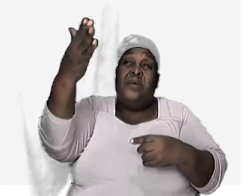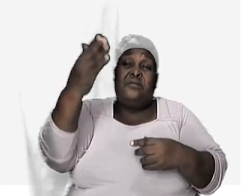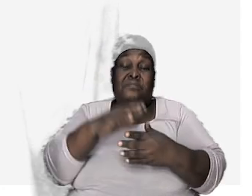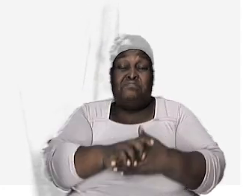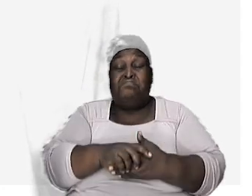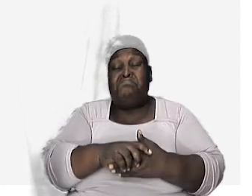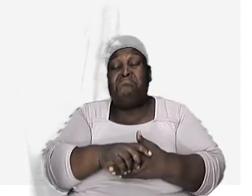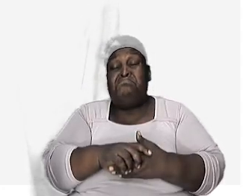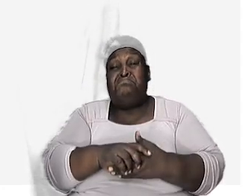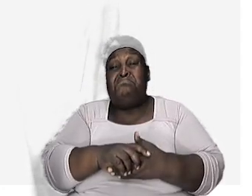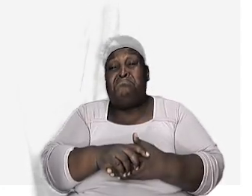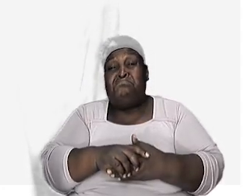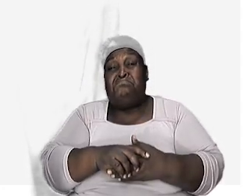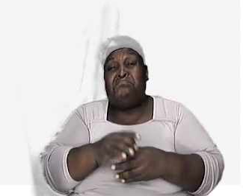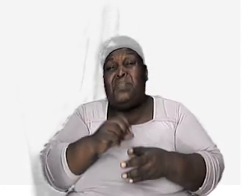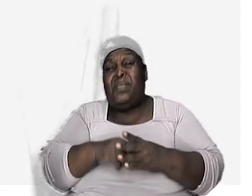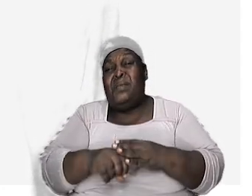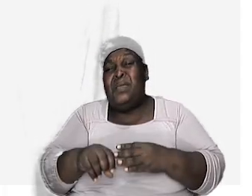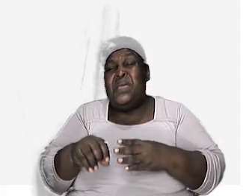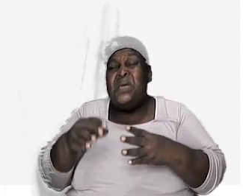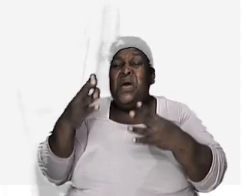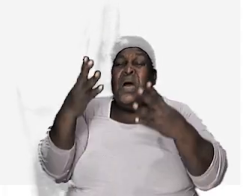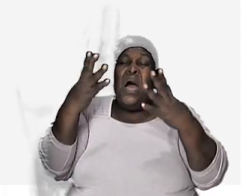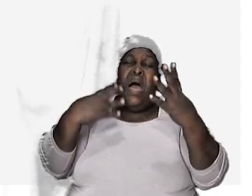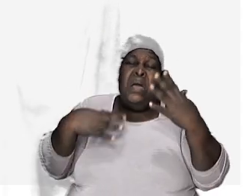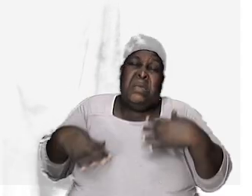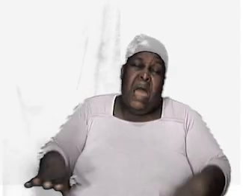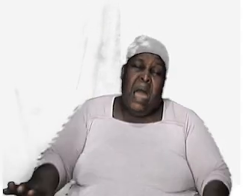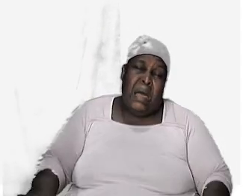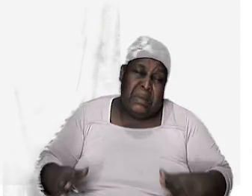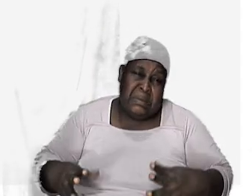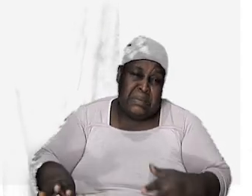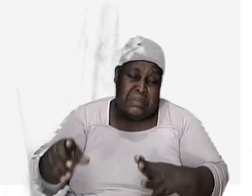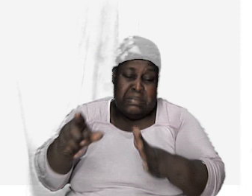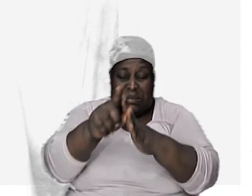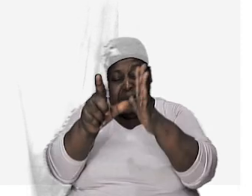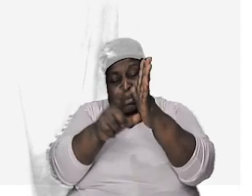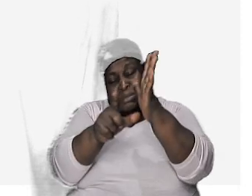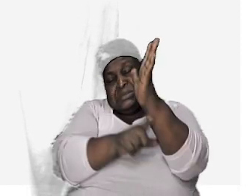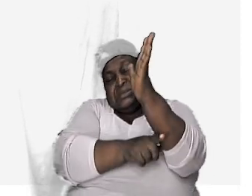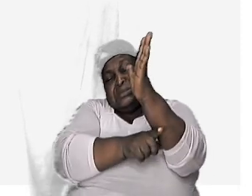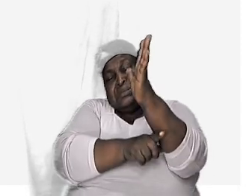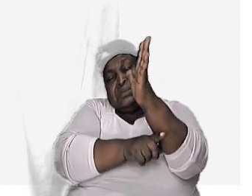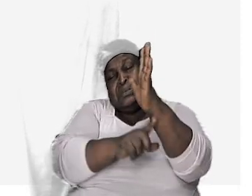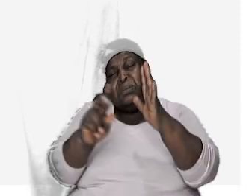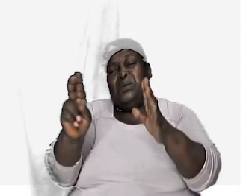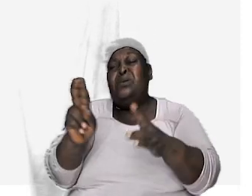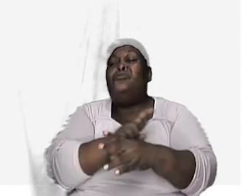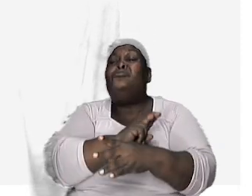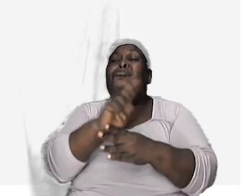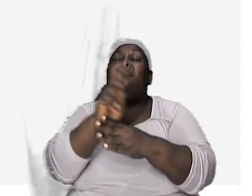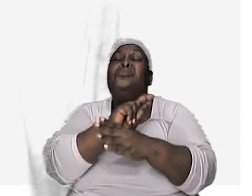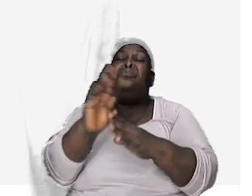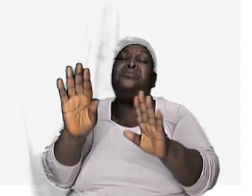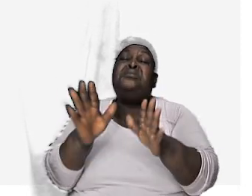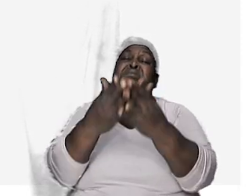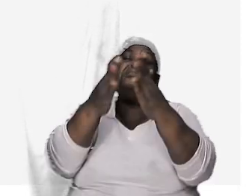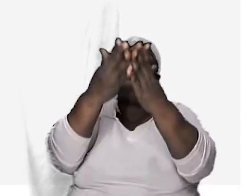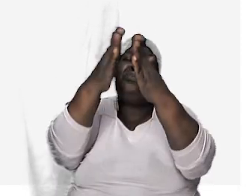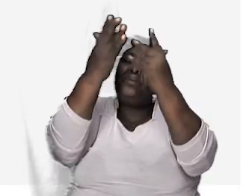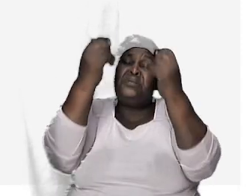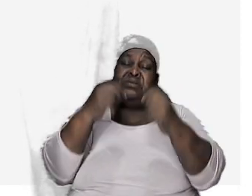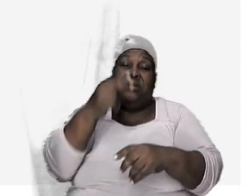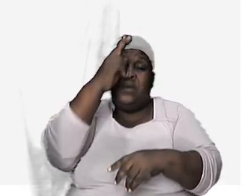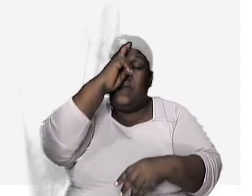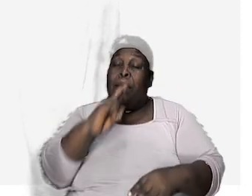they're not. This is not an exhaustive list, but there are Hebrew words that actually speaks to praise also. So, for example, there's the Hebrew